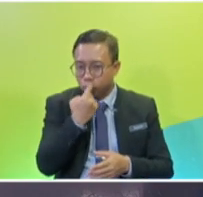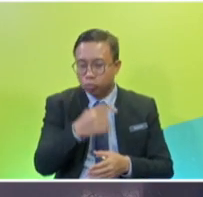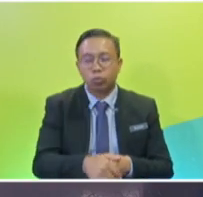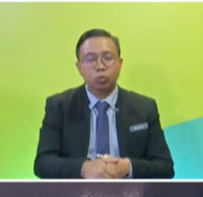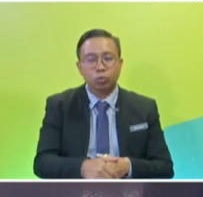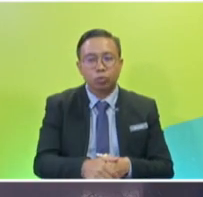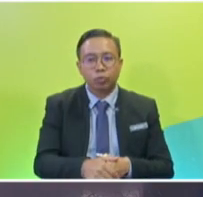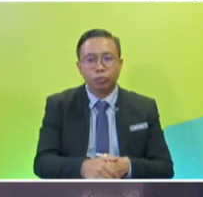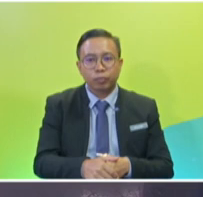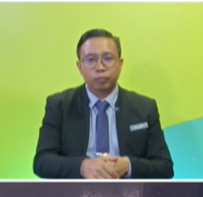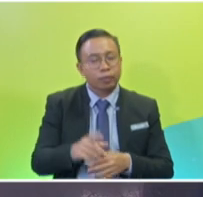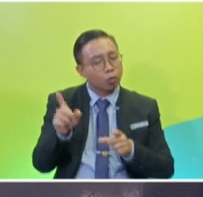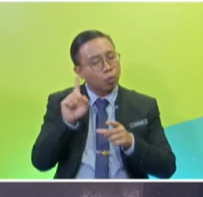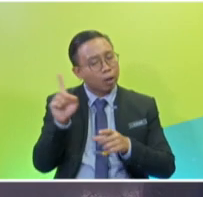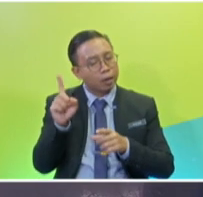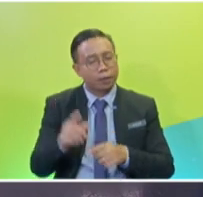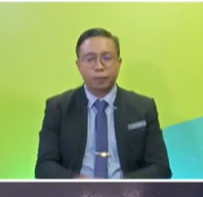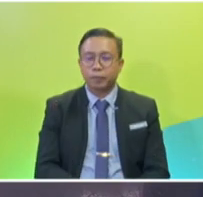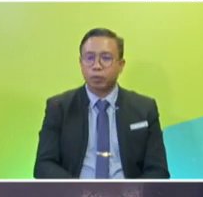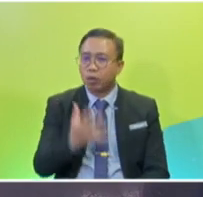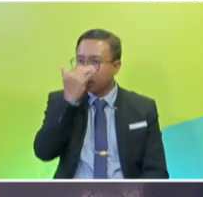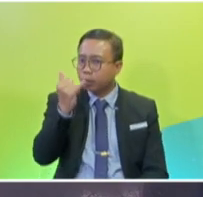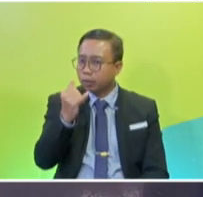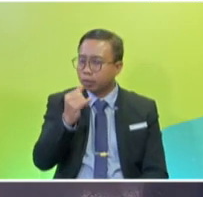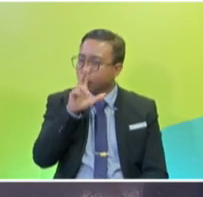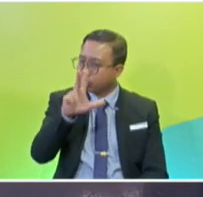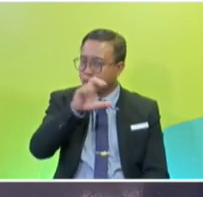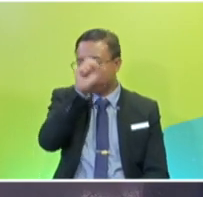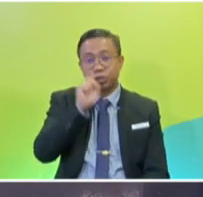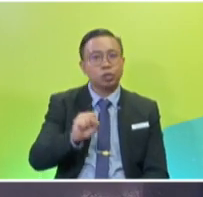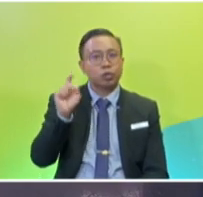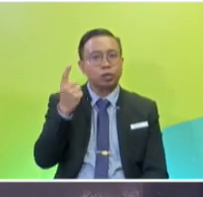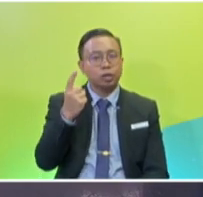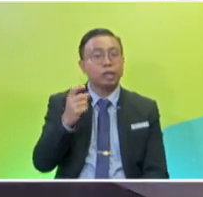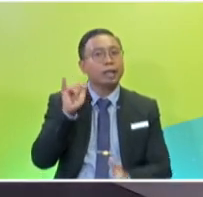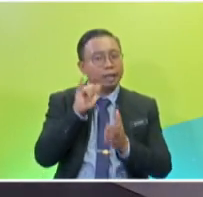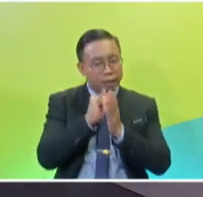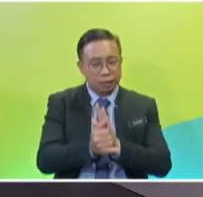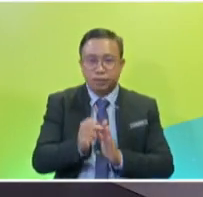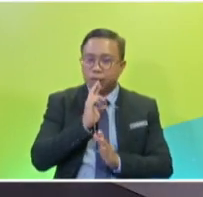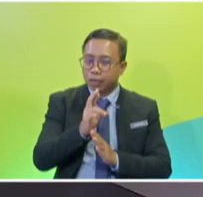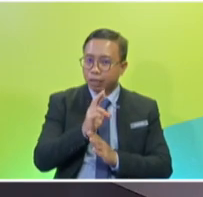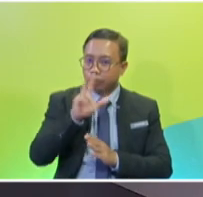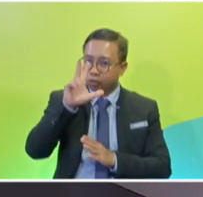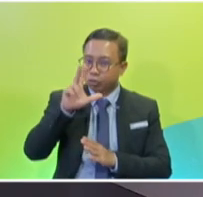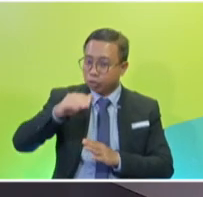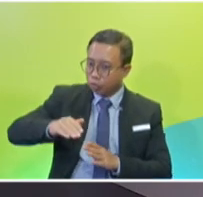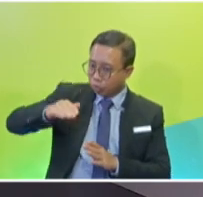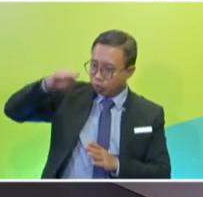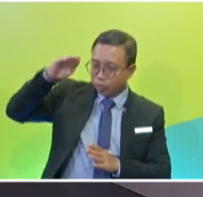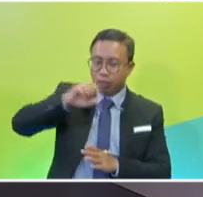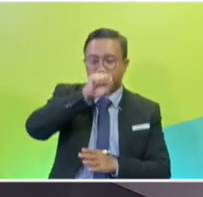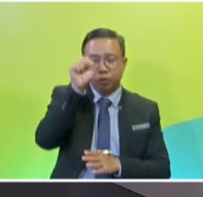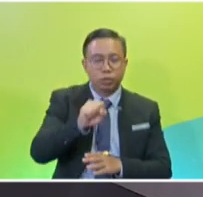who, not when. Why only these three questions? Because these are the three growing questions that